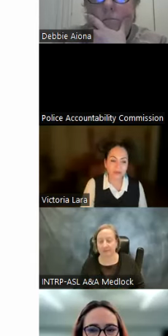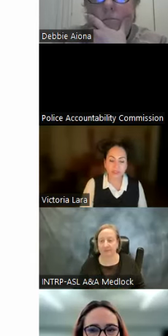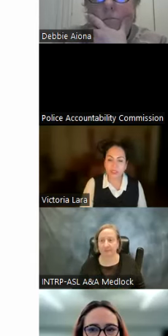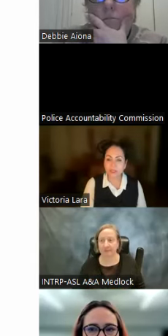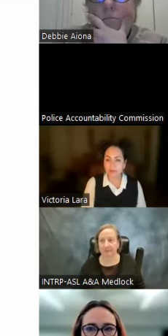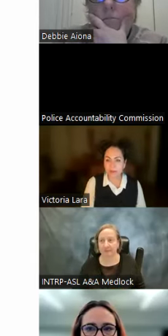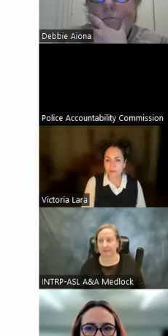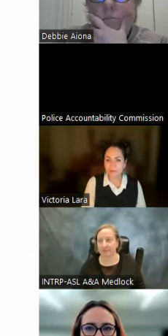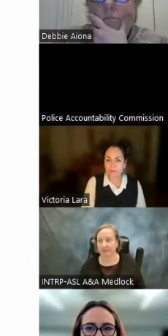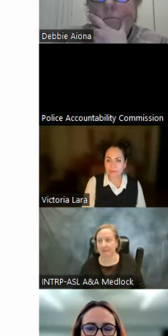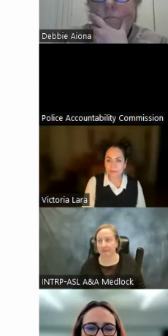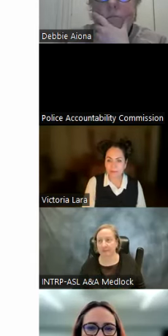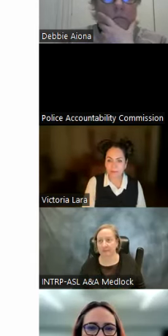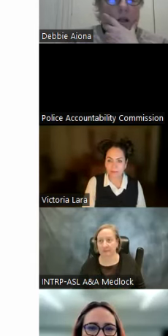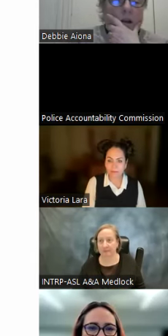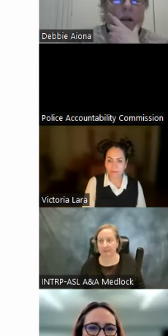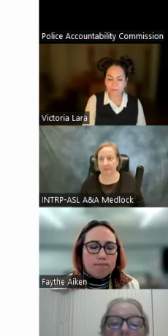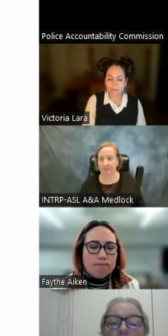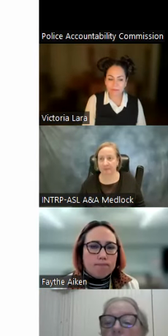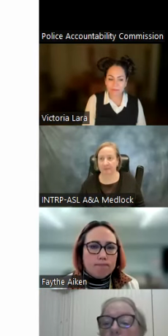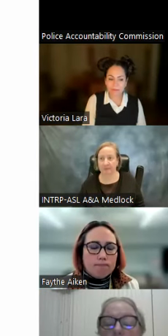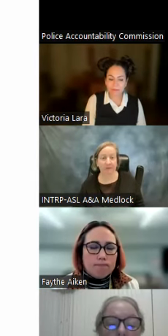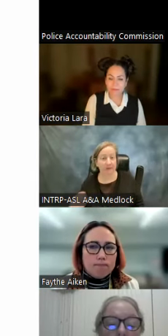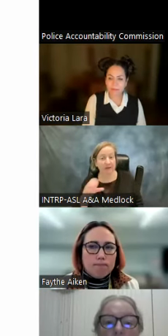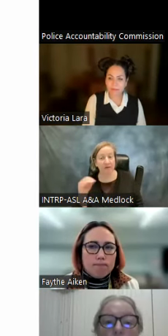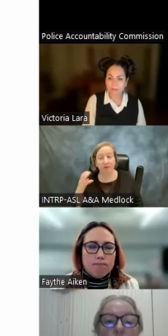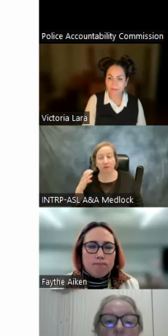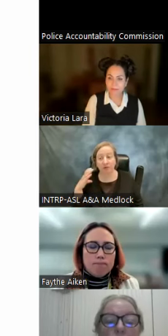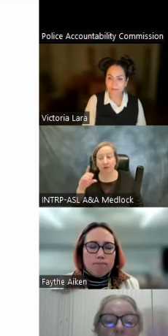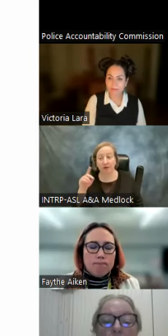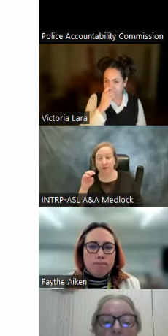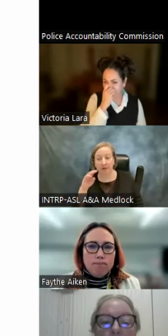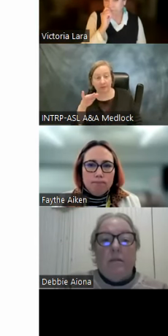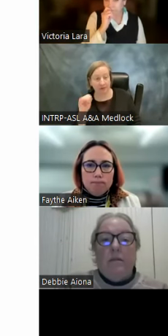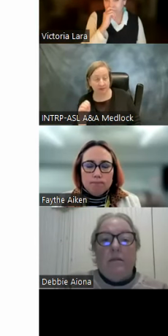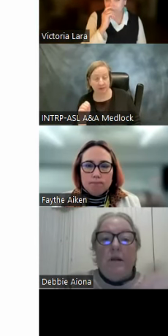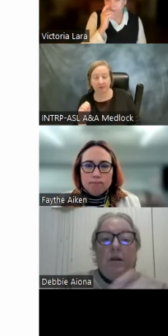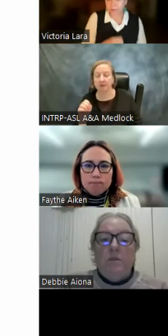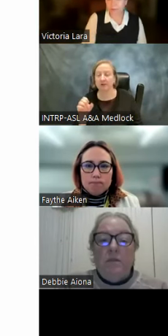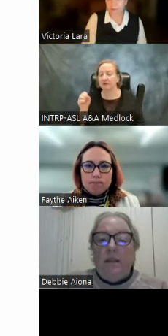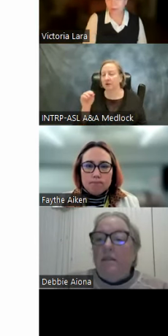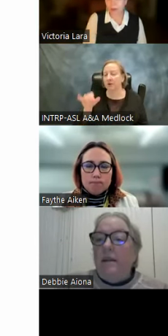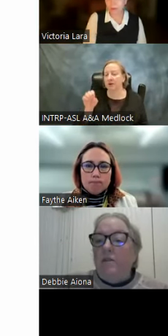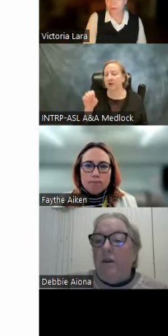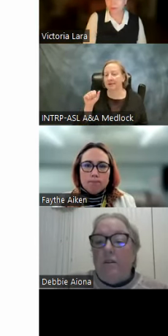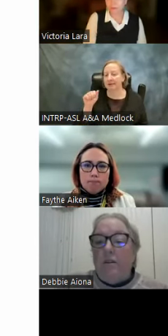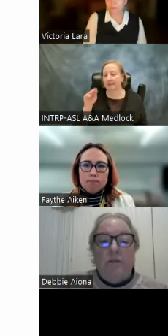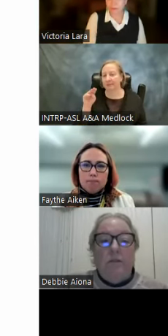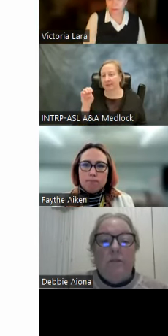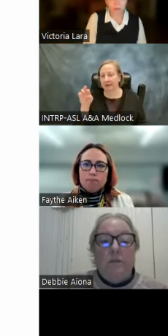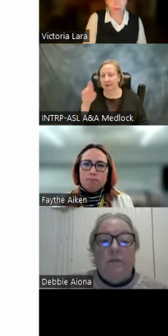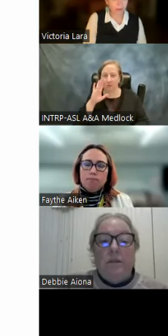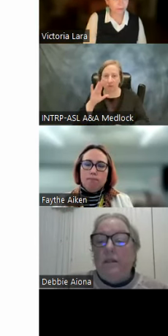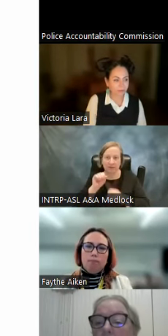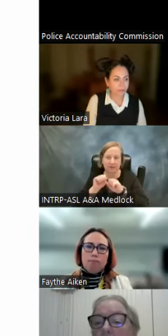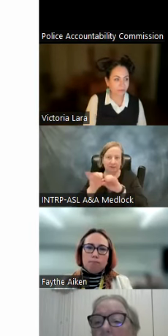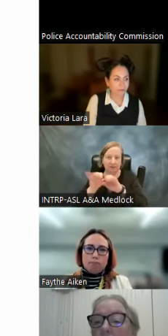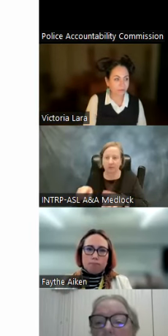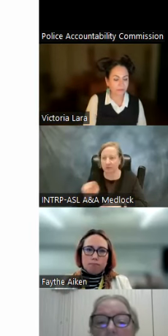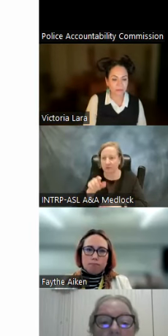Yes, Co-Chair Debbie? So the Samir will send this out to all of you so you